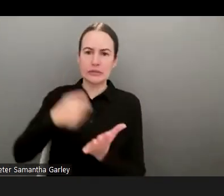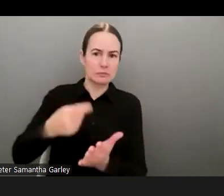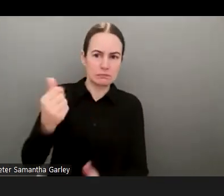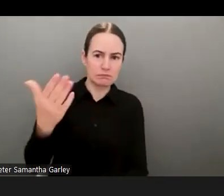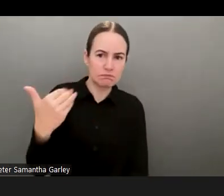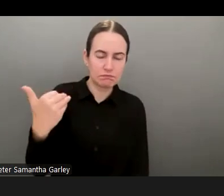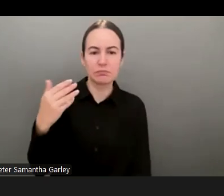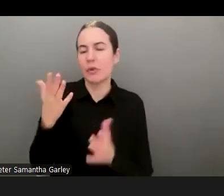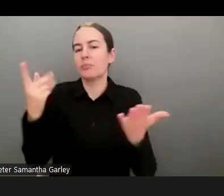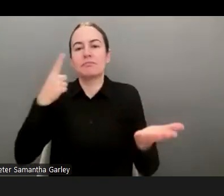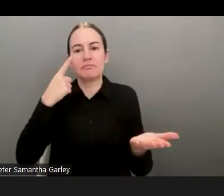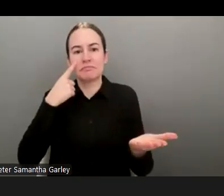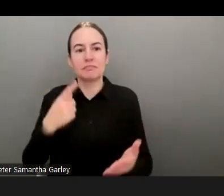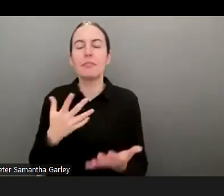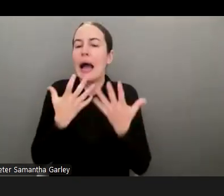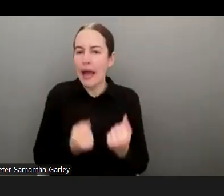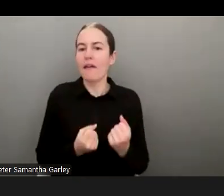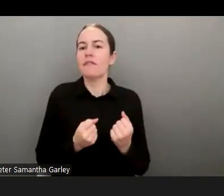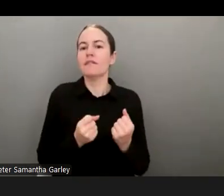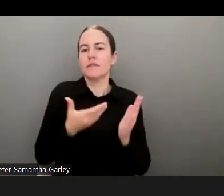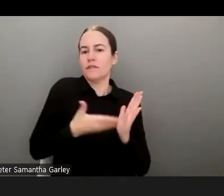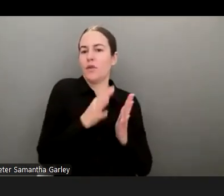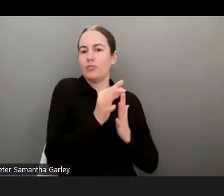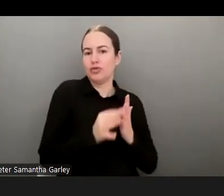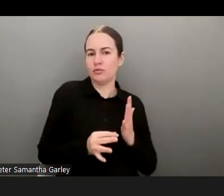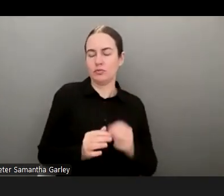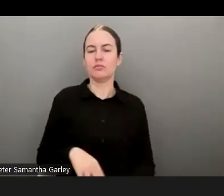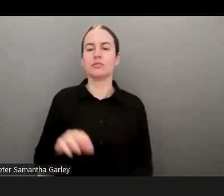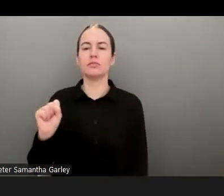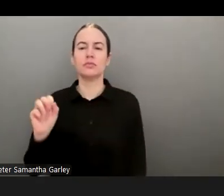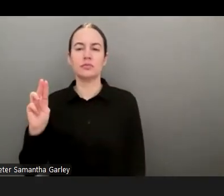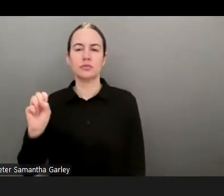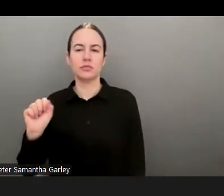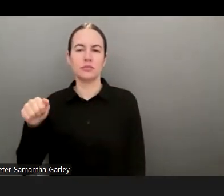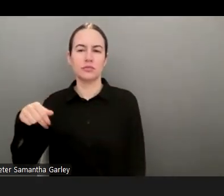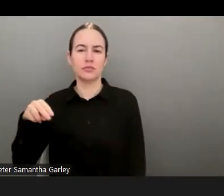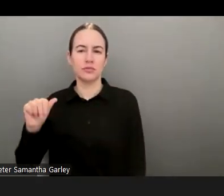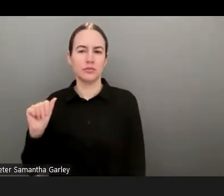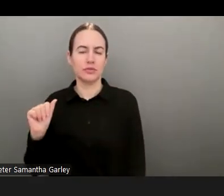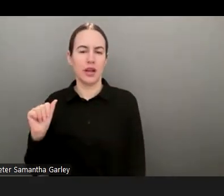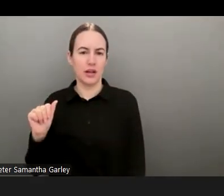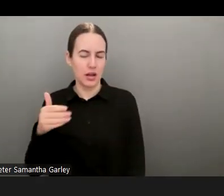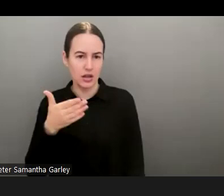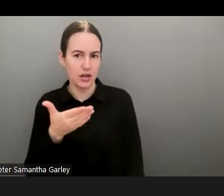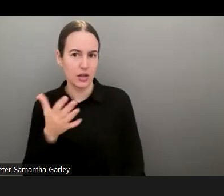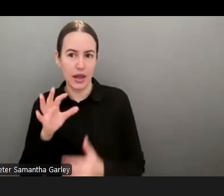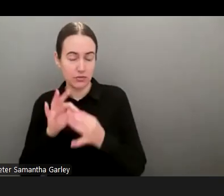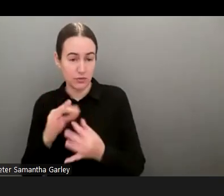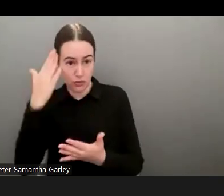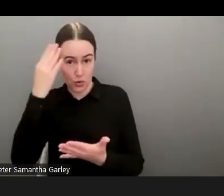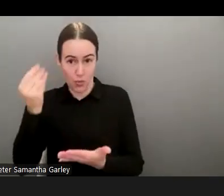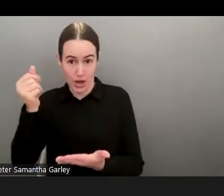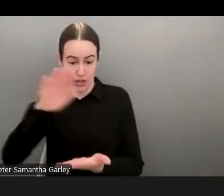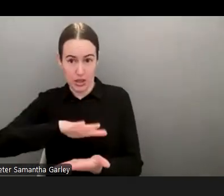the possibility. Yeah, we do have. Yeah, and do you know how that would be? I mean, with the amount, or it depends